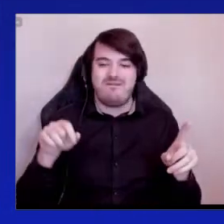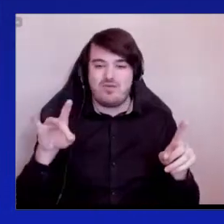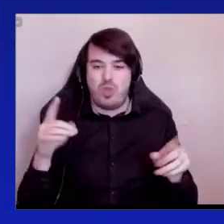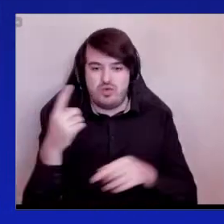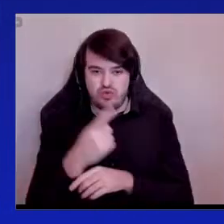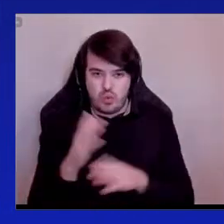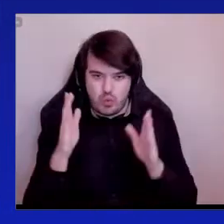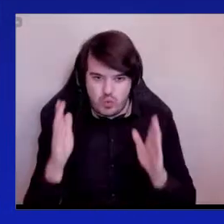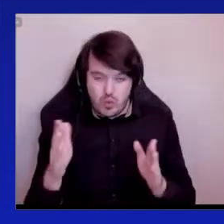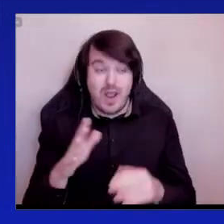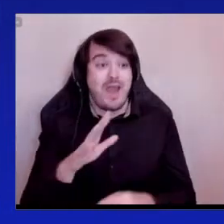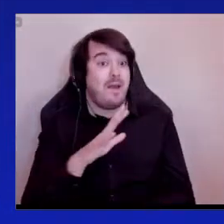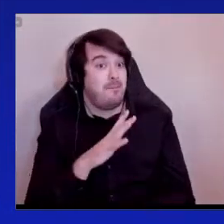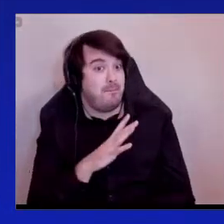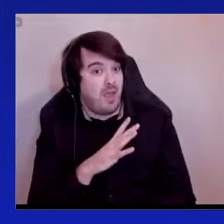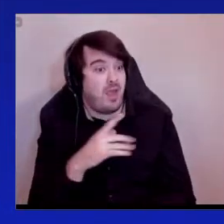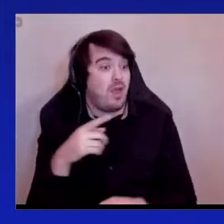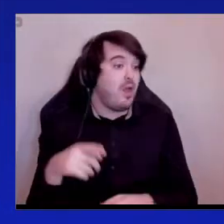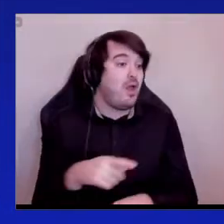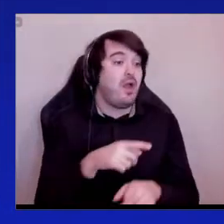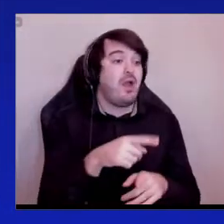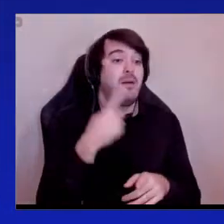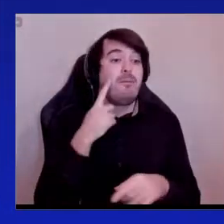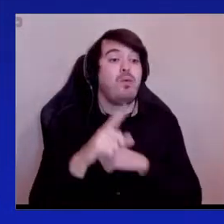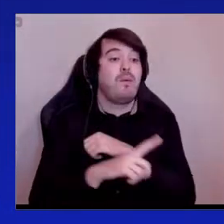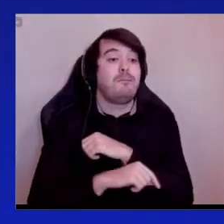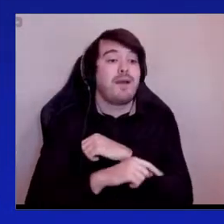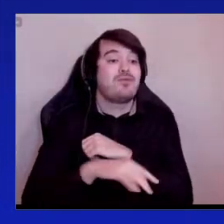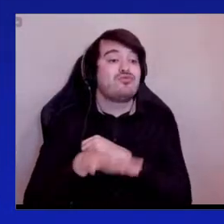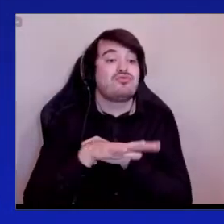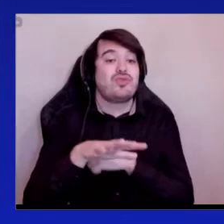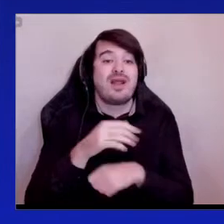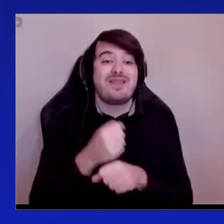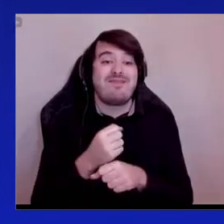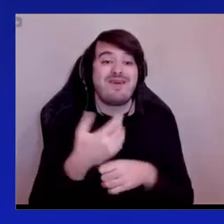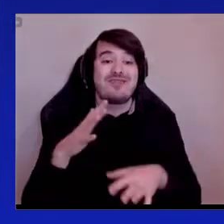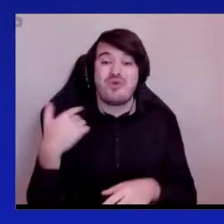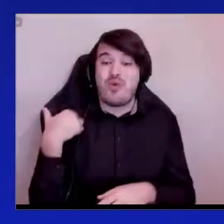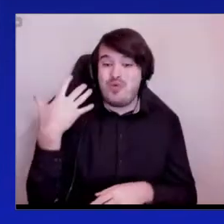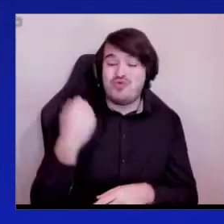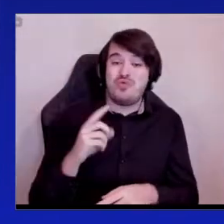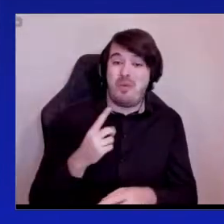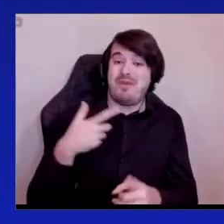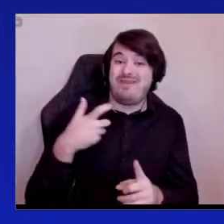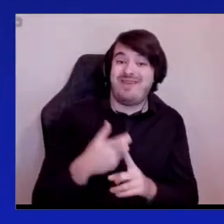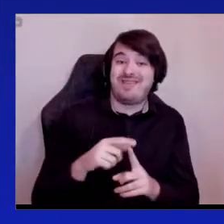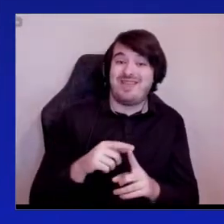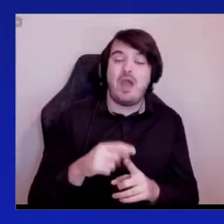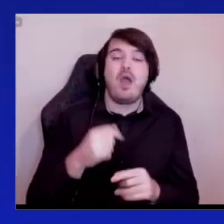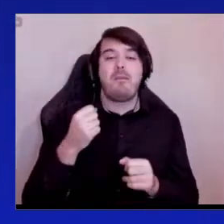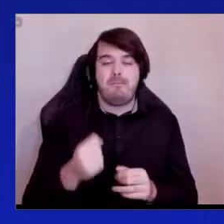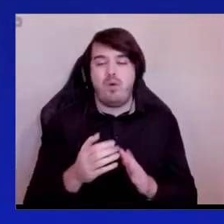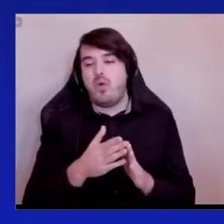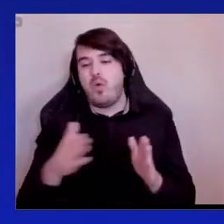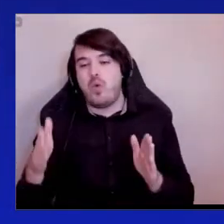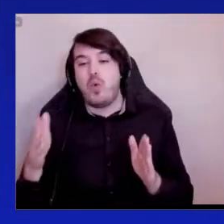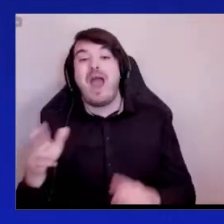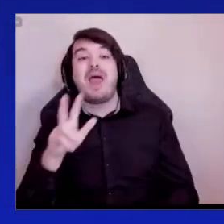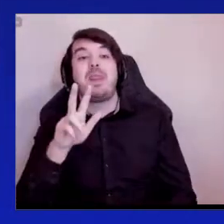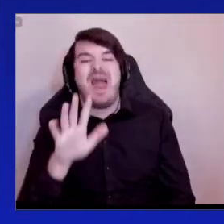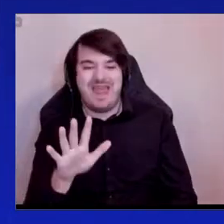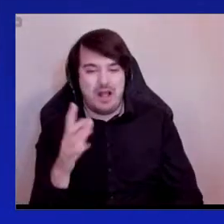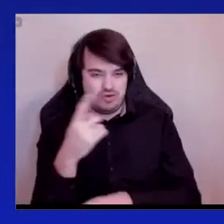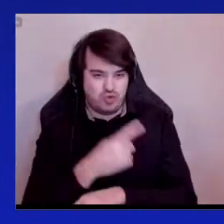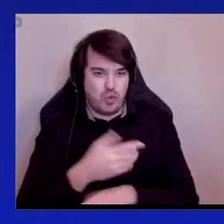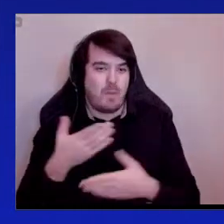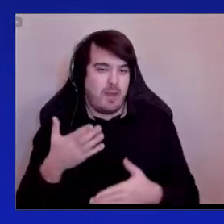Now it's for residents 21 to 28 days, but for the staff who are working there and who have